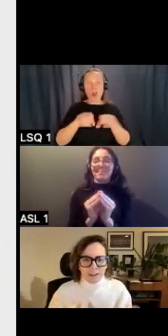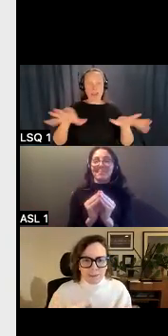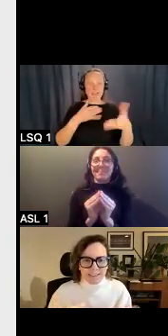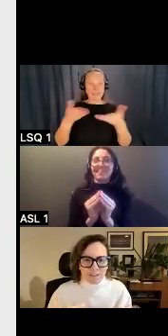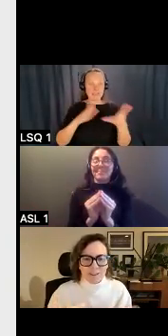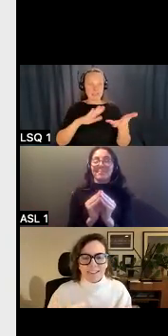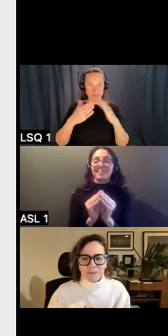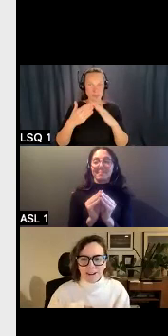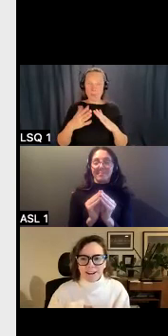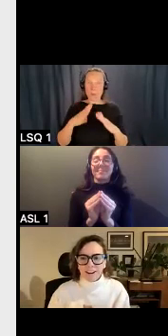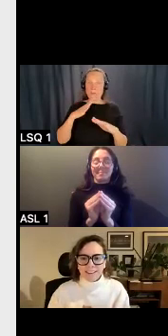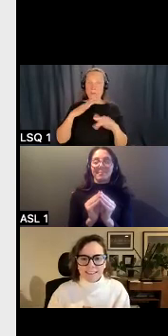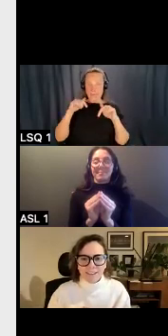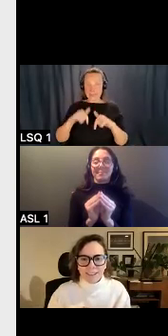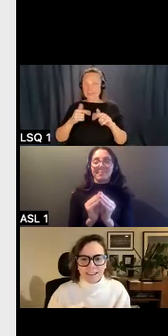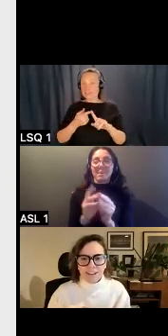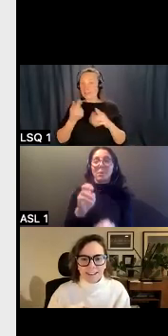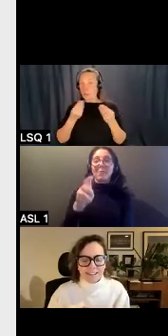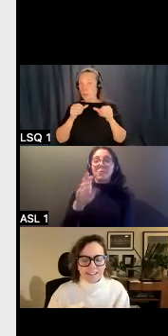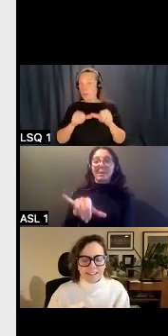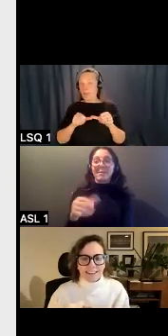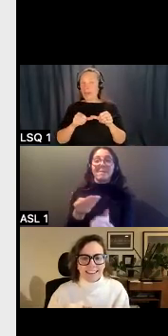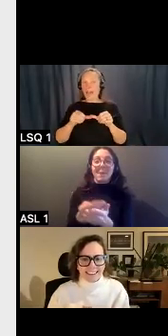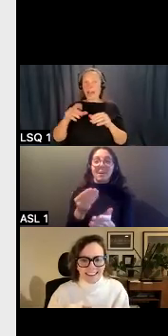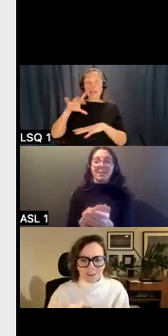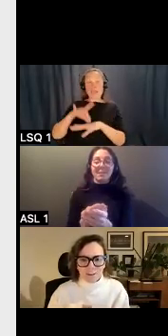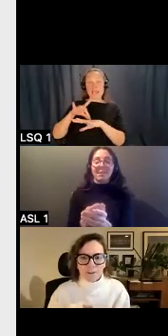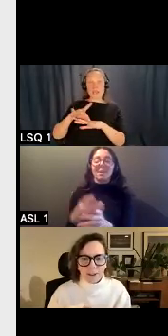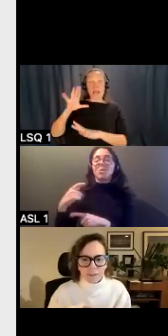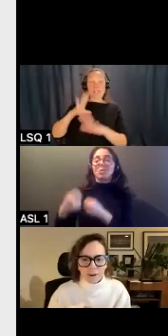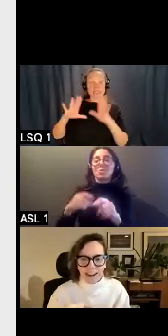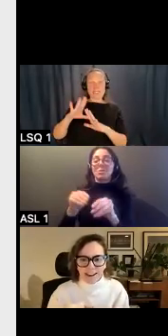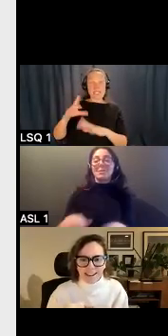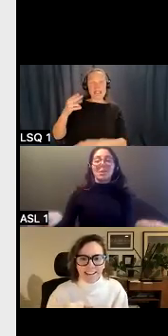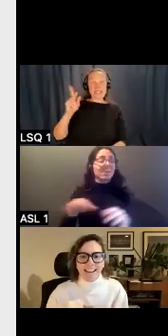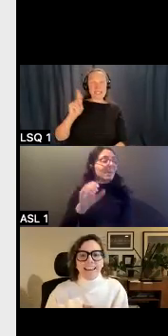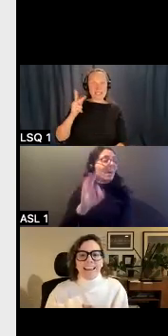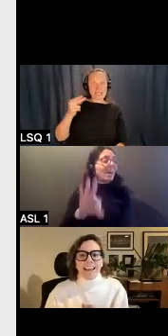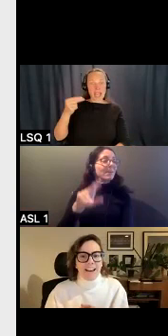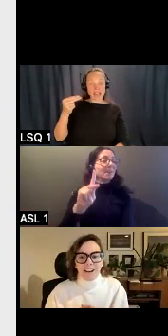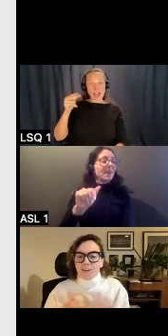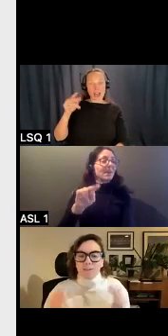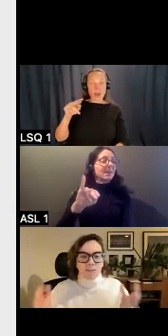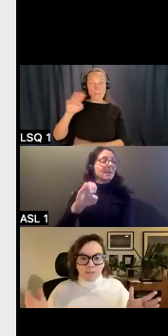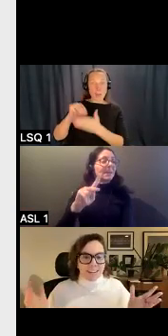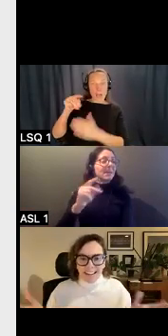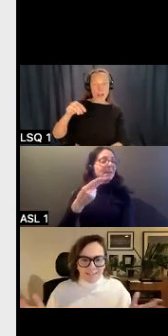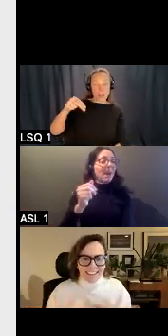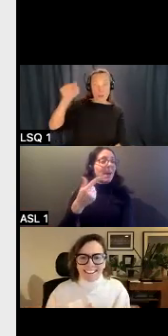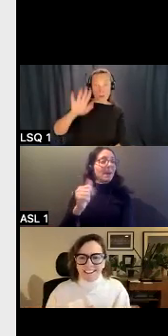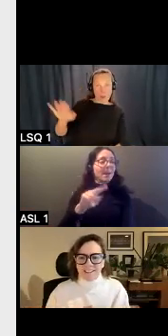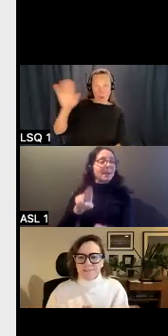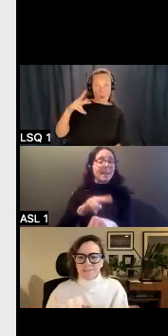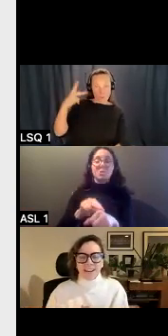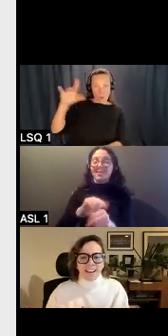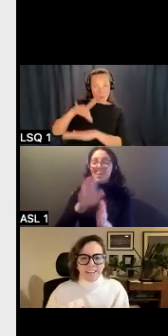on the Recovery Fund, and I'm talking from the territory, the traditional territory of the Kanien'kehá:ka at the north of Montreal.